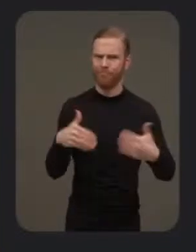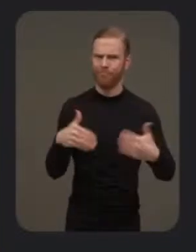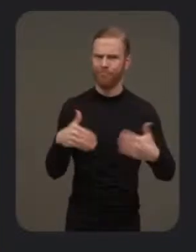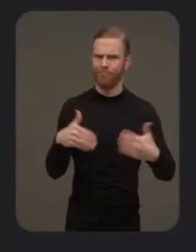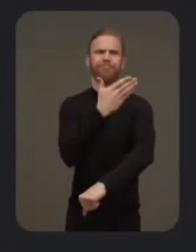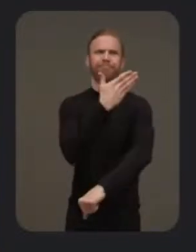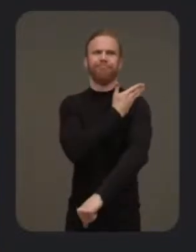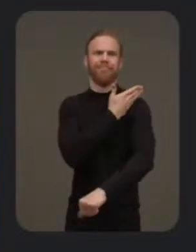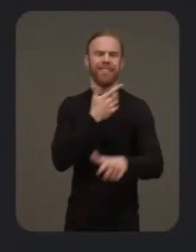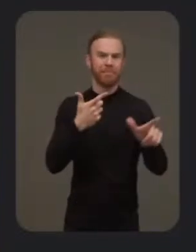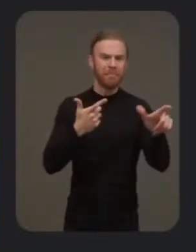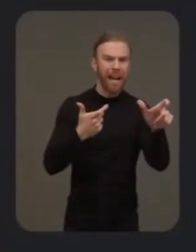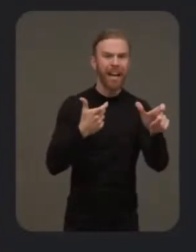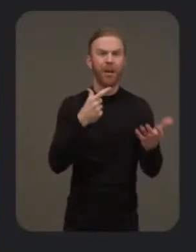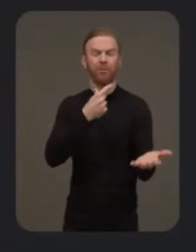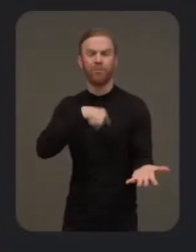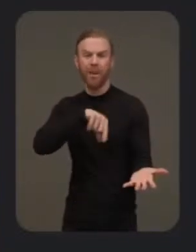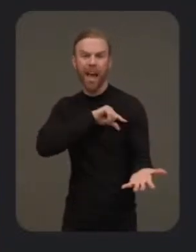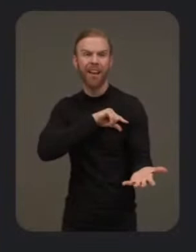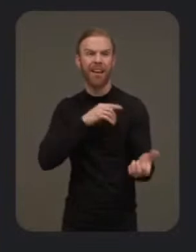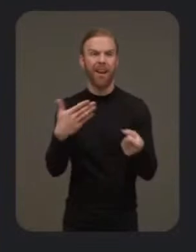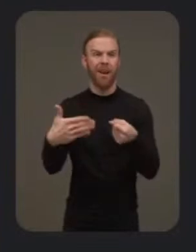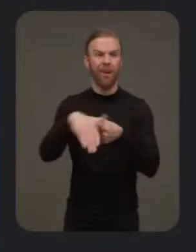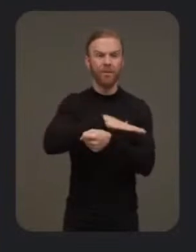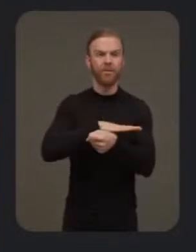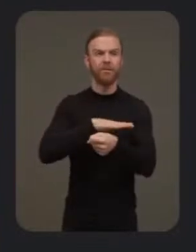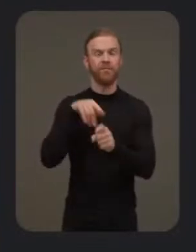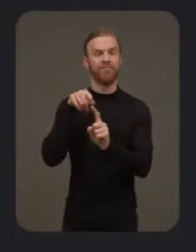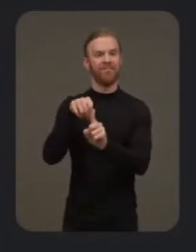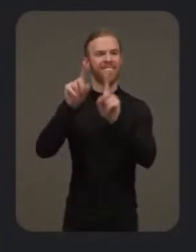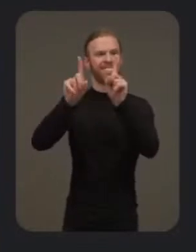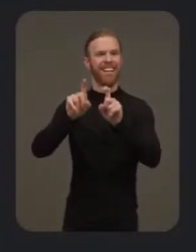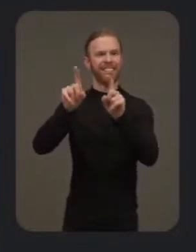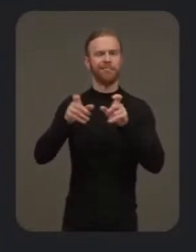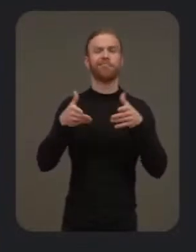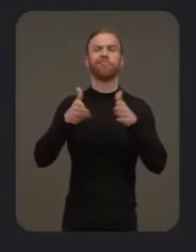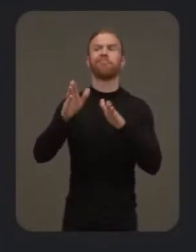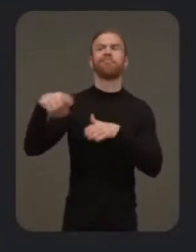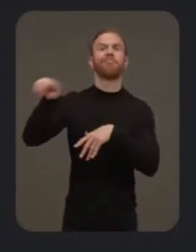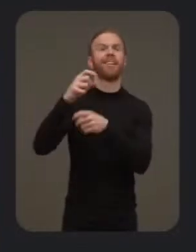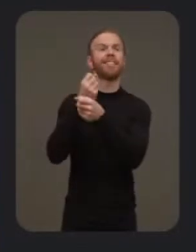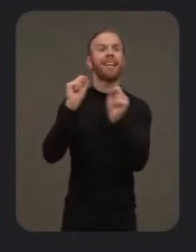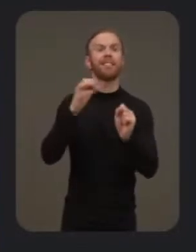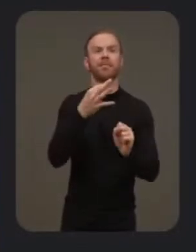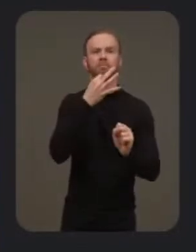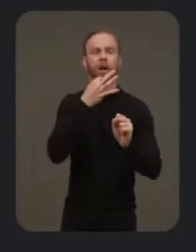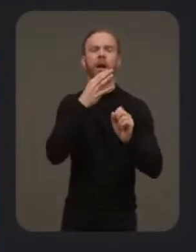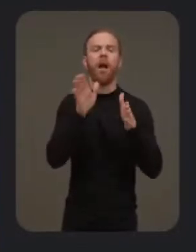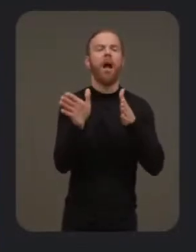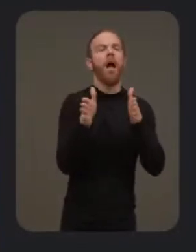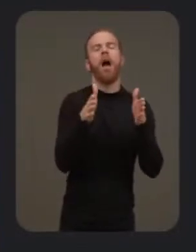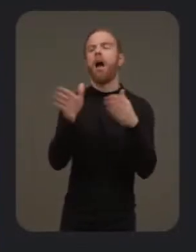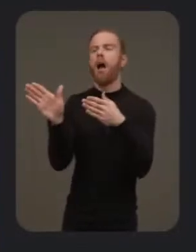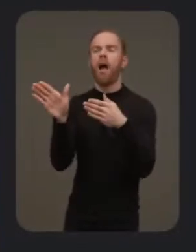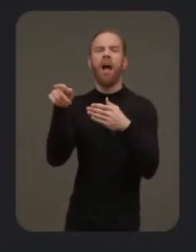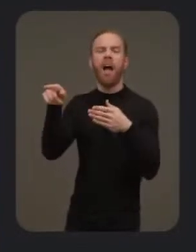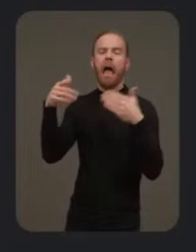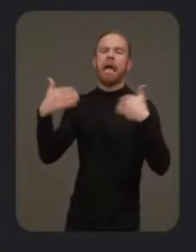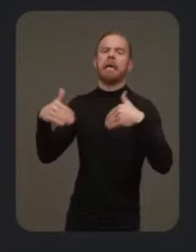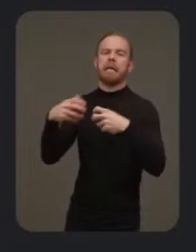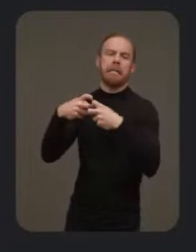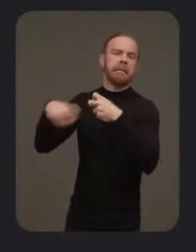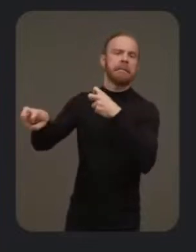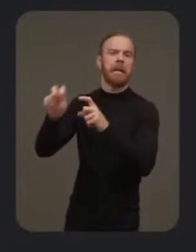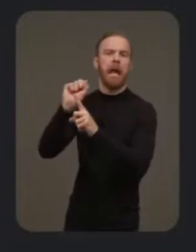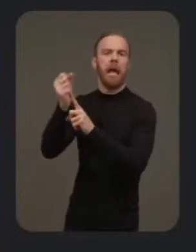speed, quality, and coverage of testing, allowing safety experts to focus on the most difficult